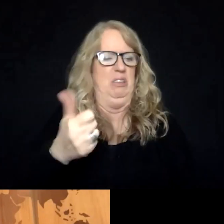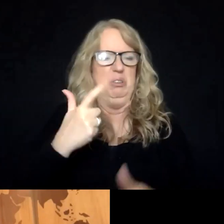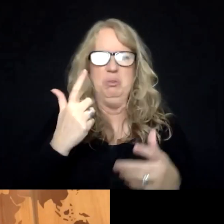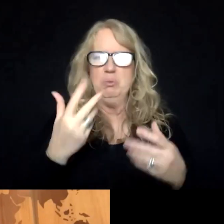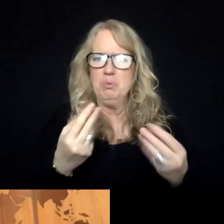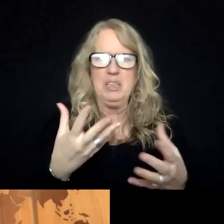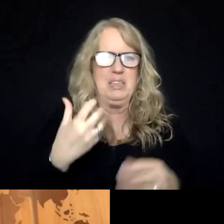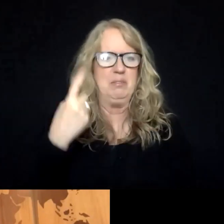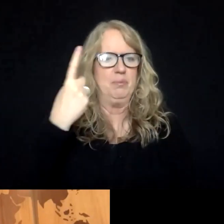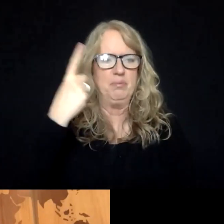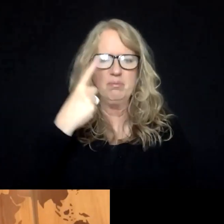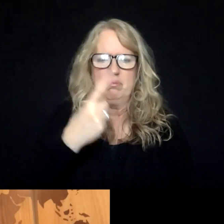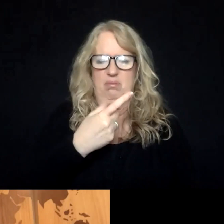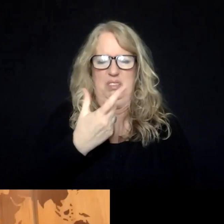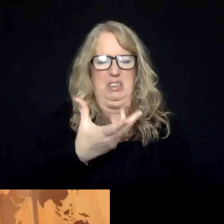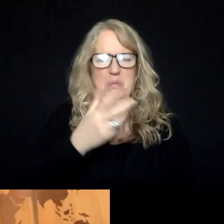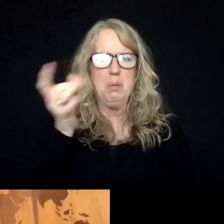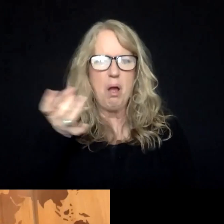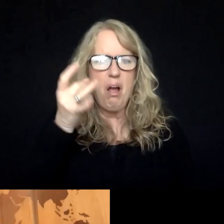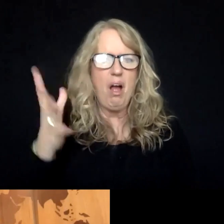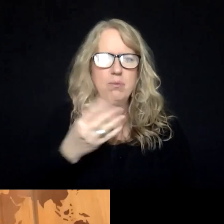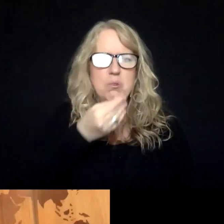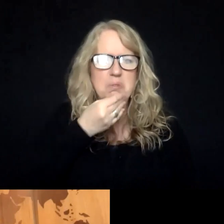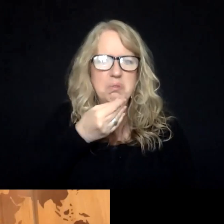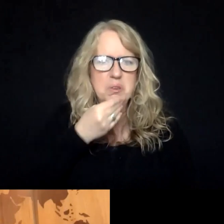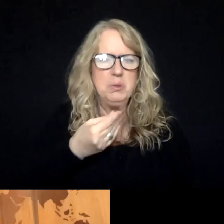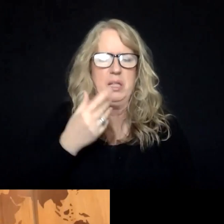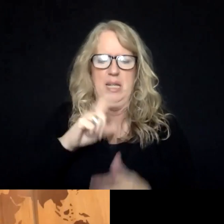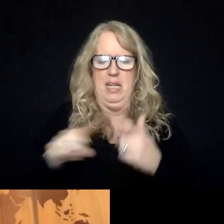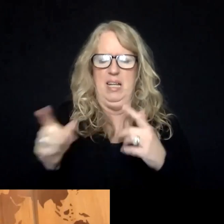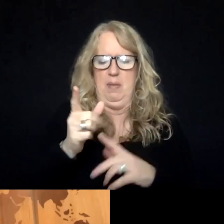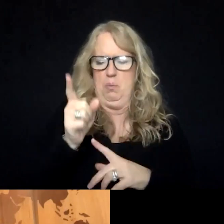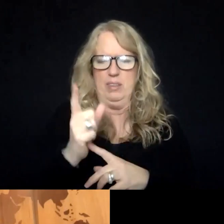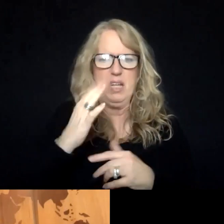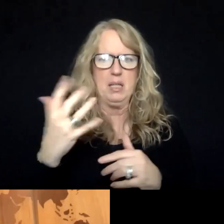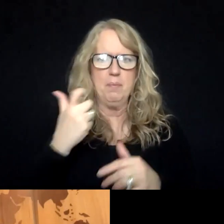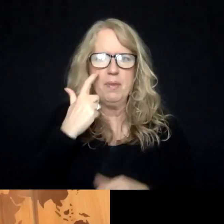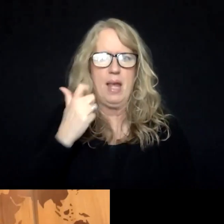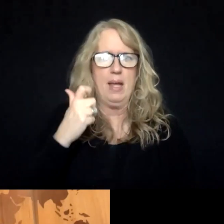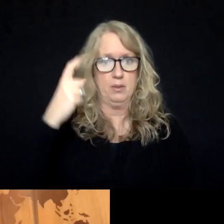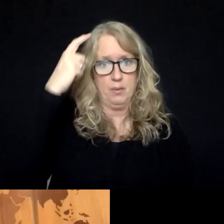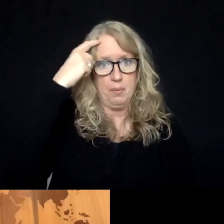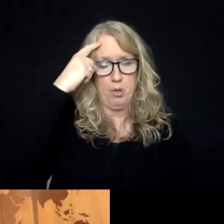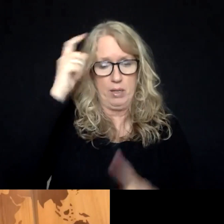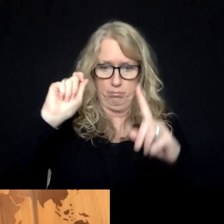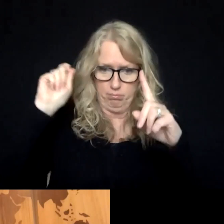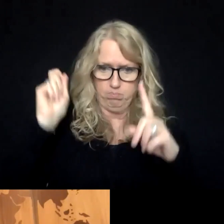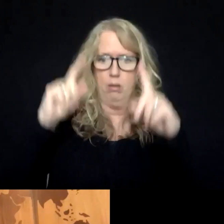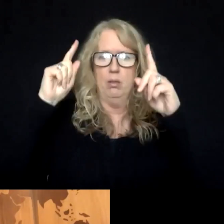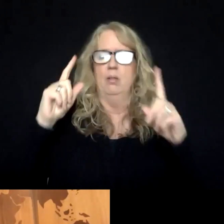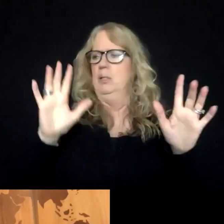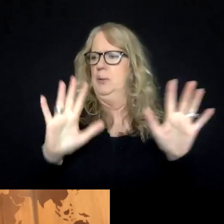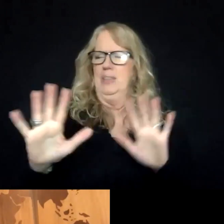disgusting, rancid piece of food. And within a fraction of a second, the insular cortex activates. It triggers all sorts